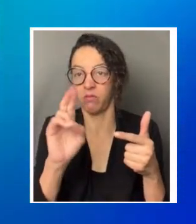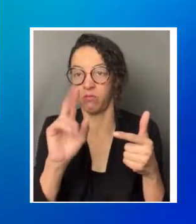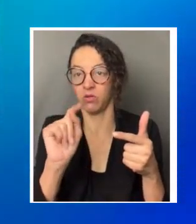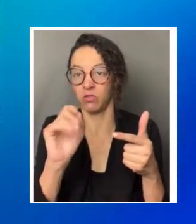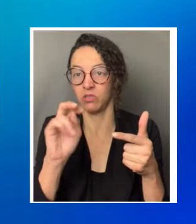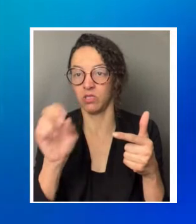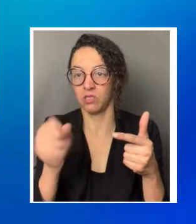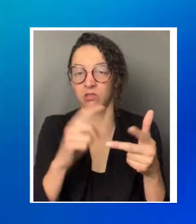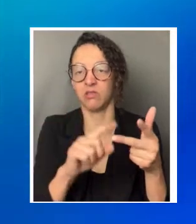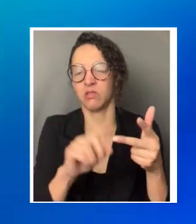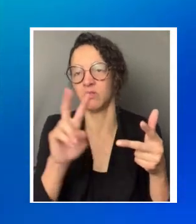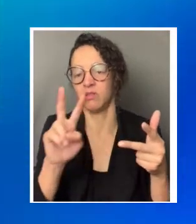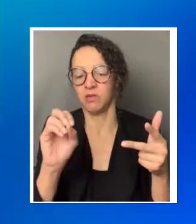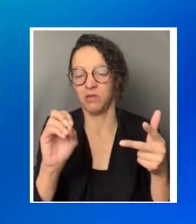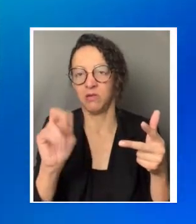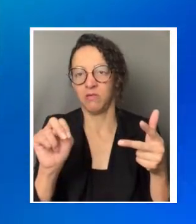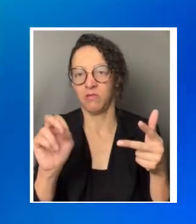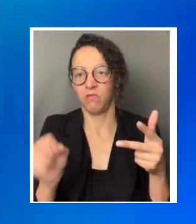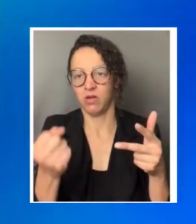our first raffle.